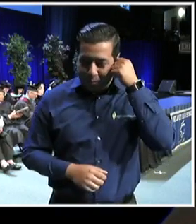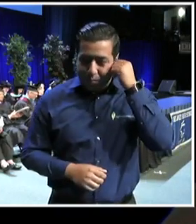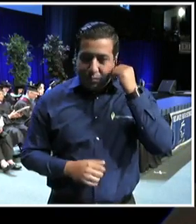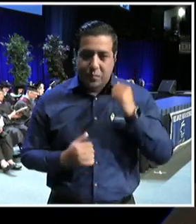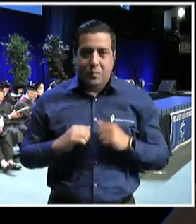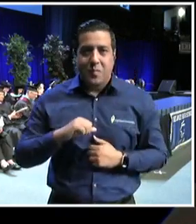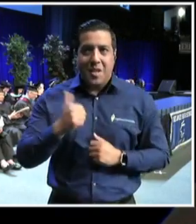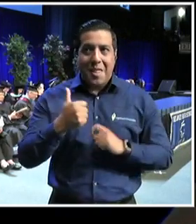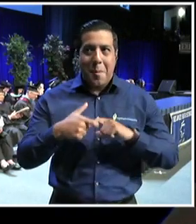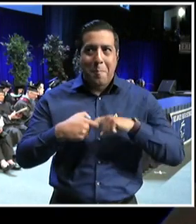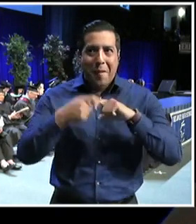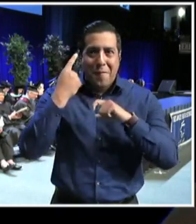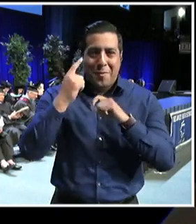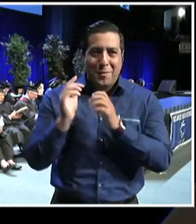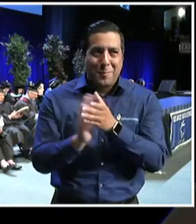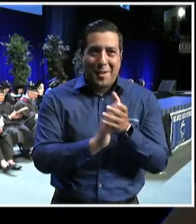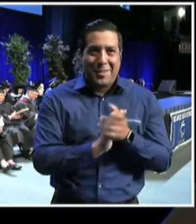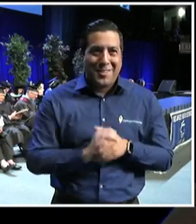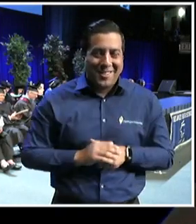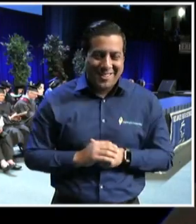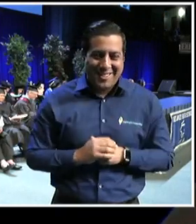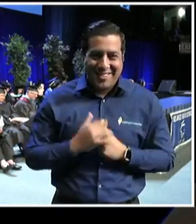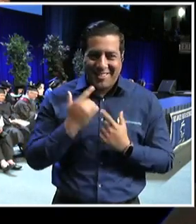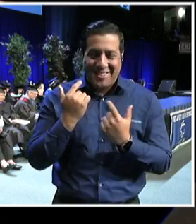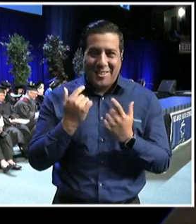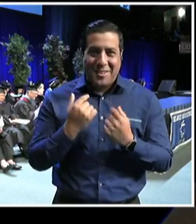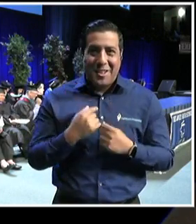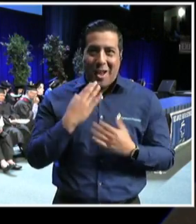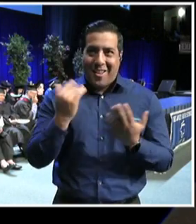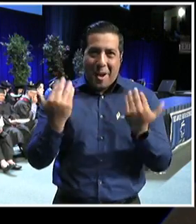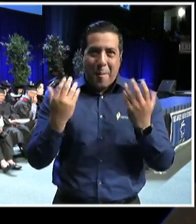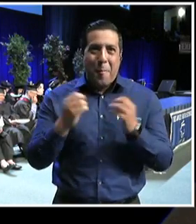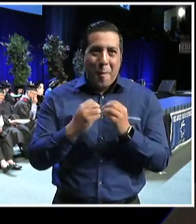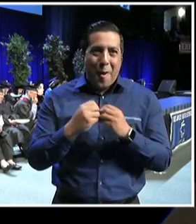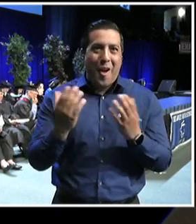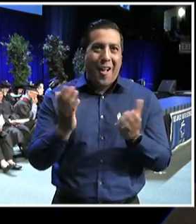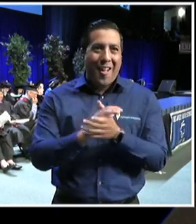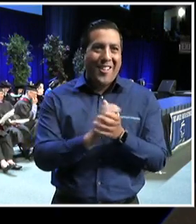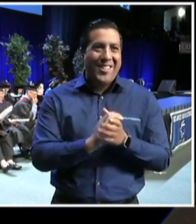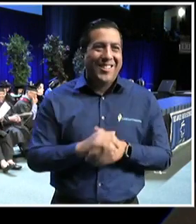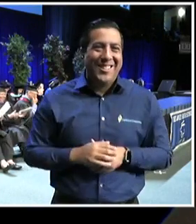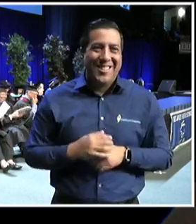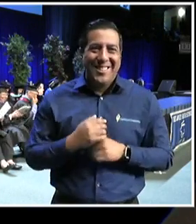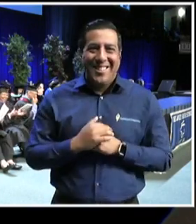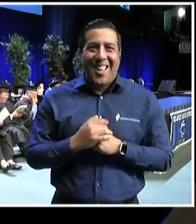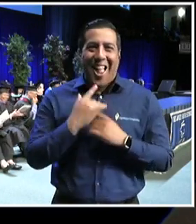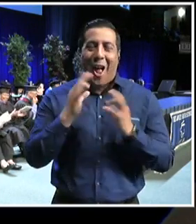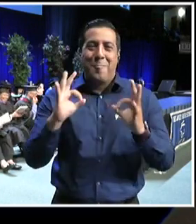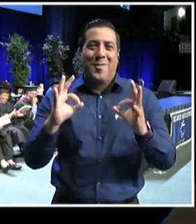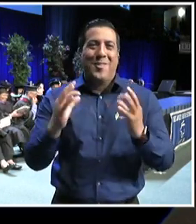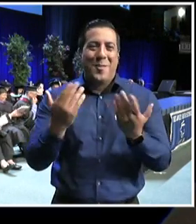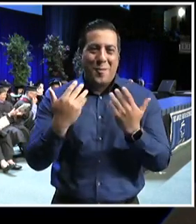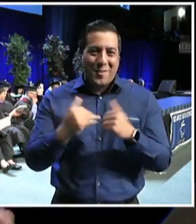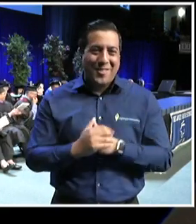Another pause for a round of applause. I'll keep it coming. There you go.